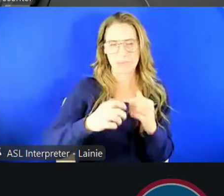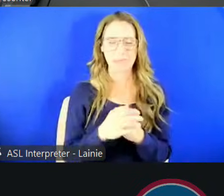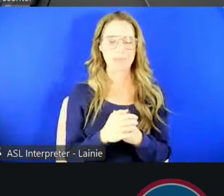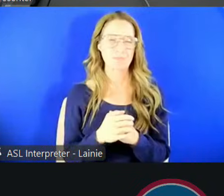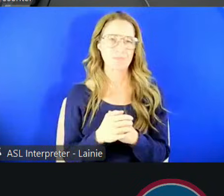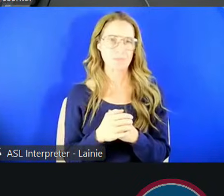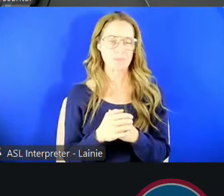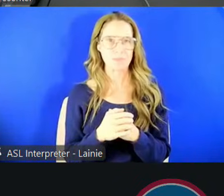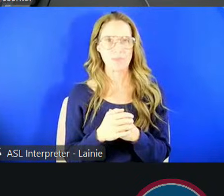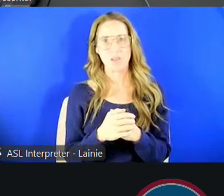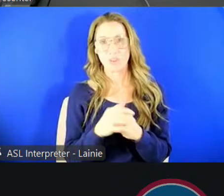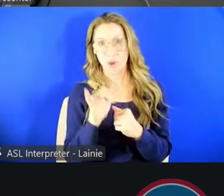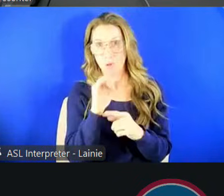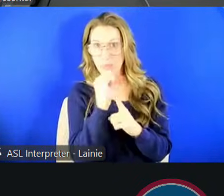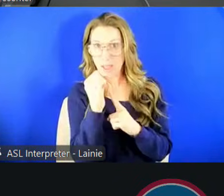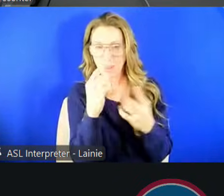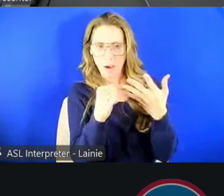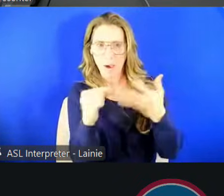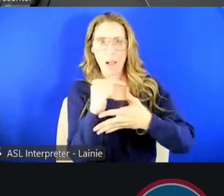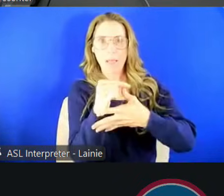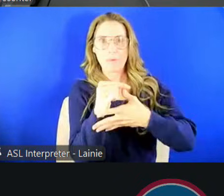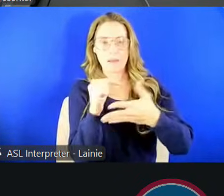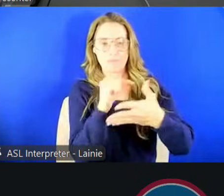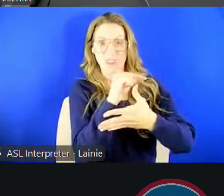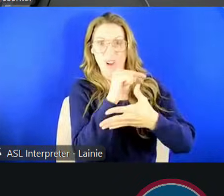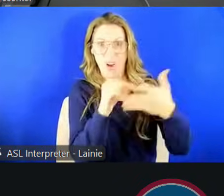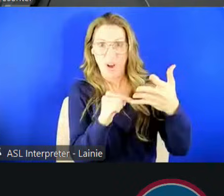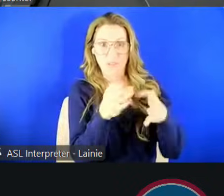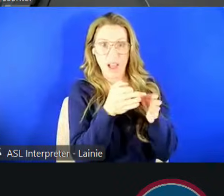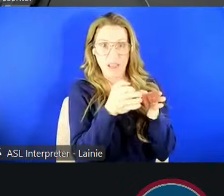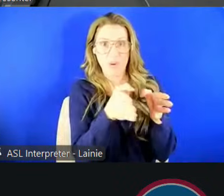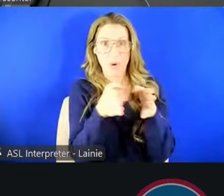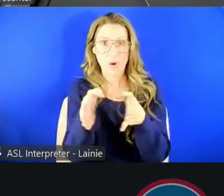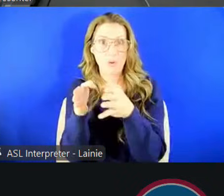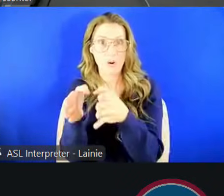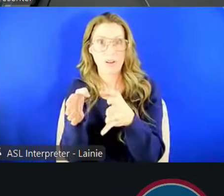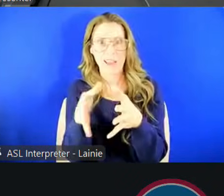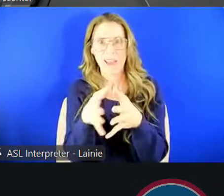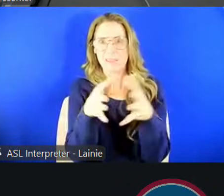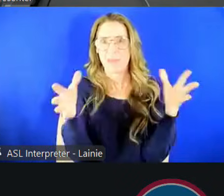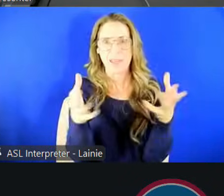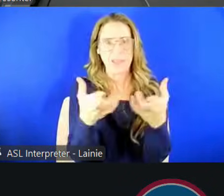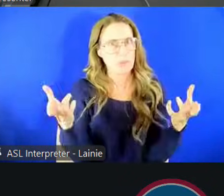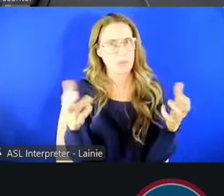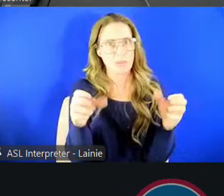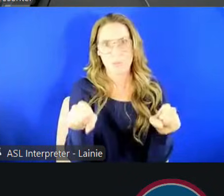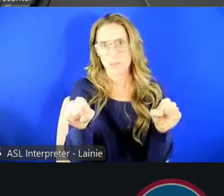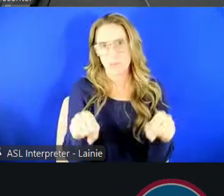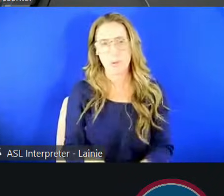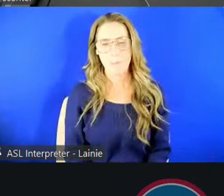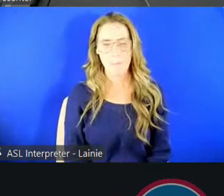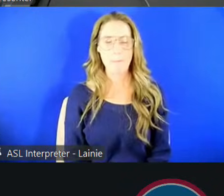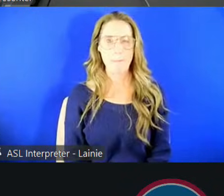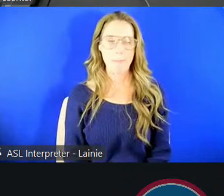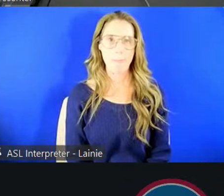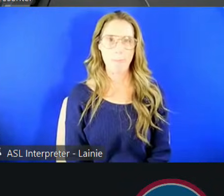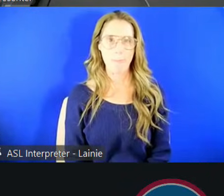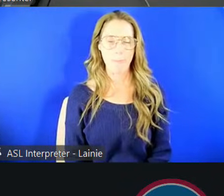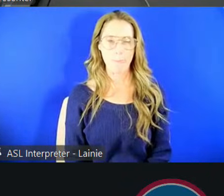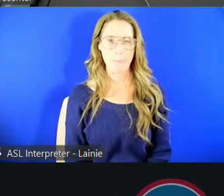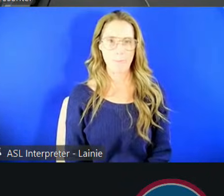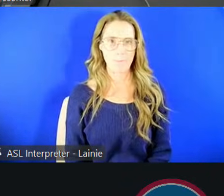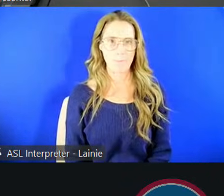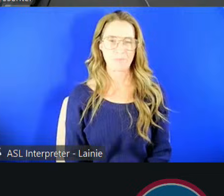of the above. We're going to try to do all 5 corridors with, you know, as many sources as possible. So, yeah. Cool. Thank